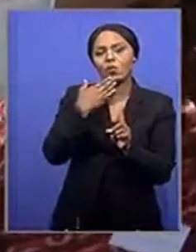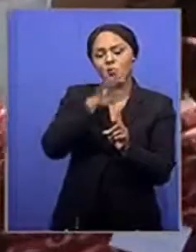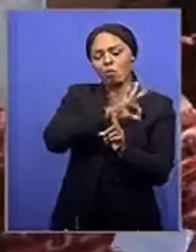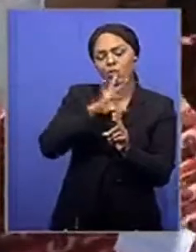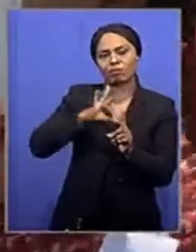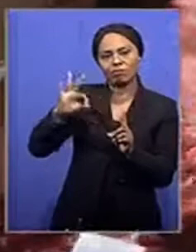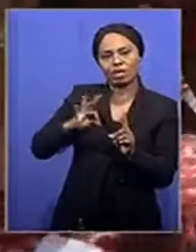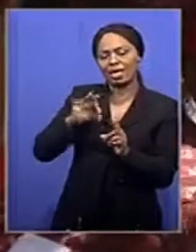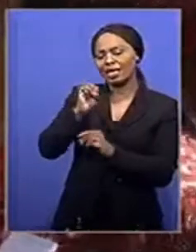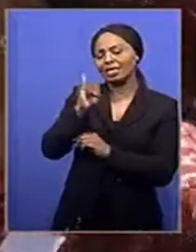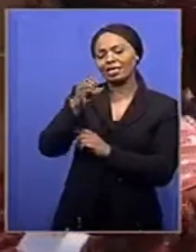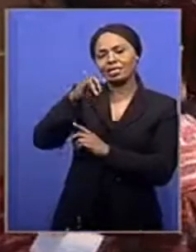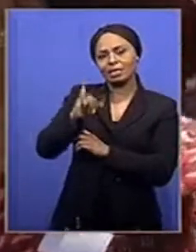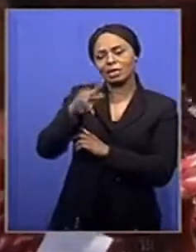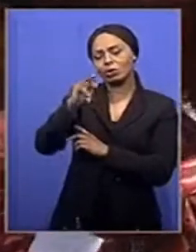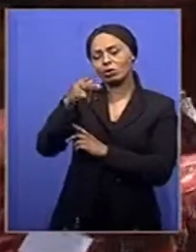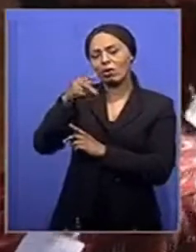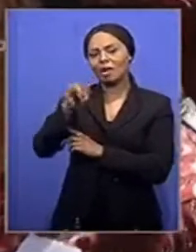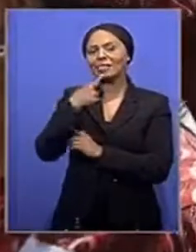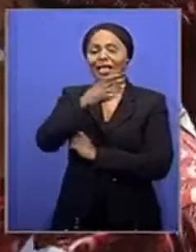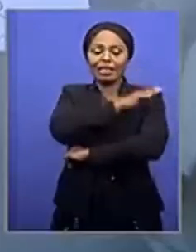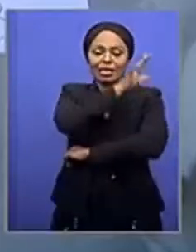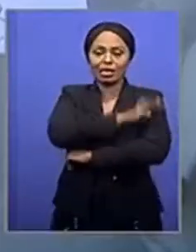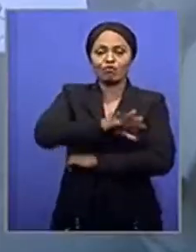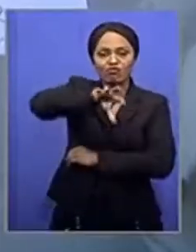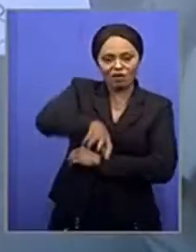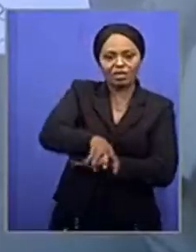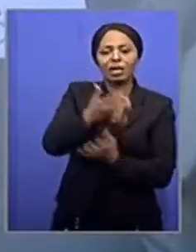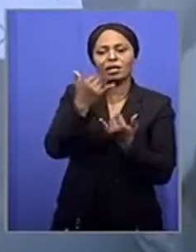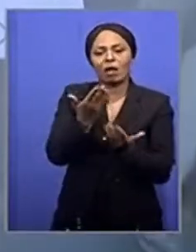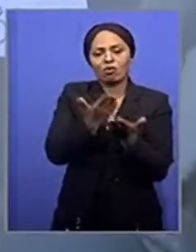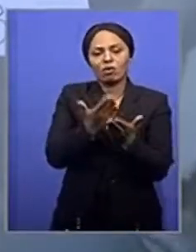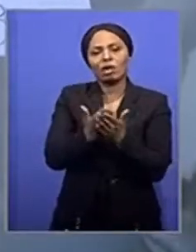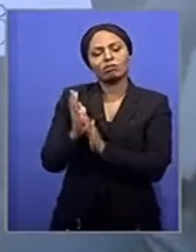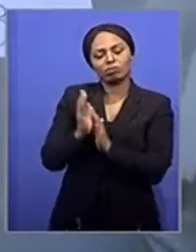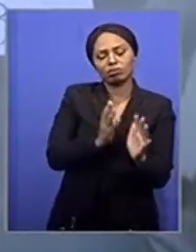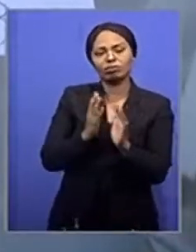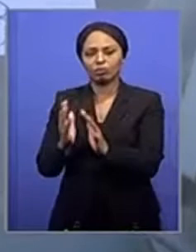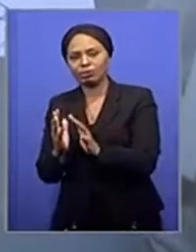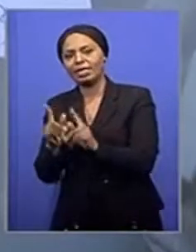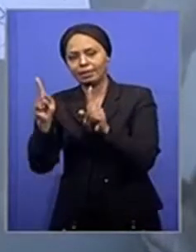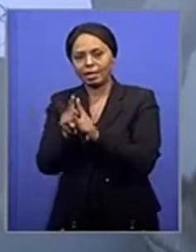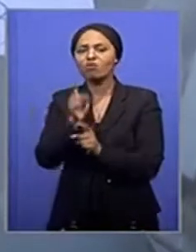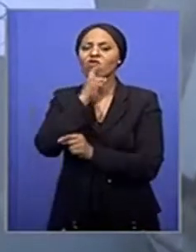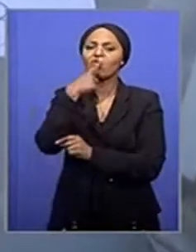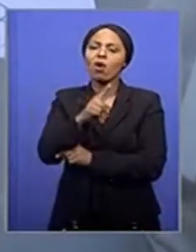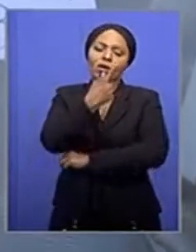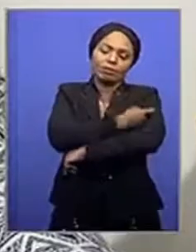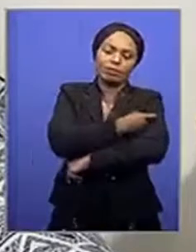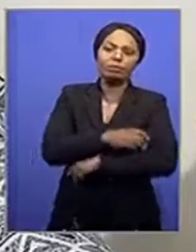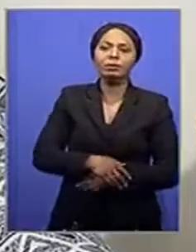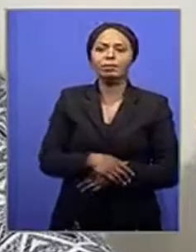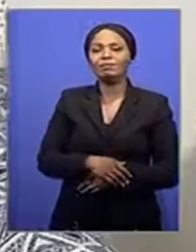tsebišitše gore ditliniki tša province di ya go ba le mafelo ao go entelwa go batho. The Free State Province currently